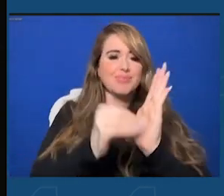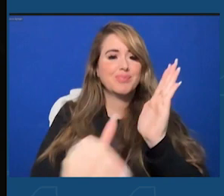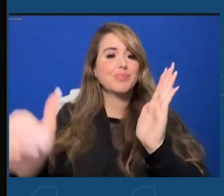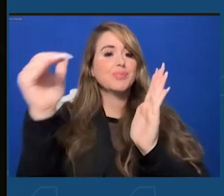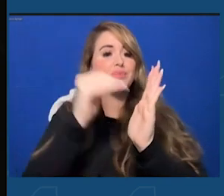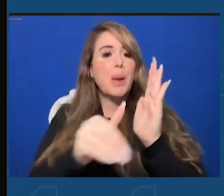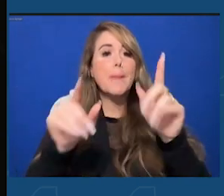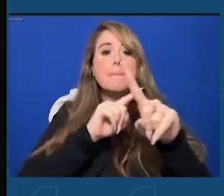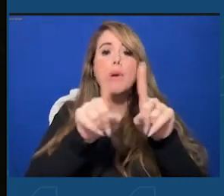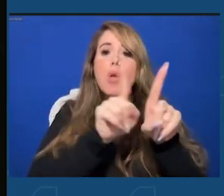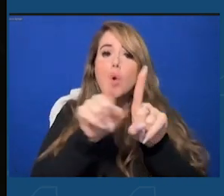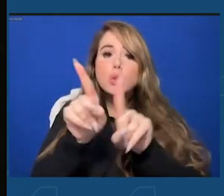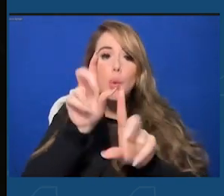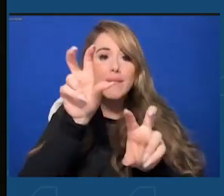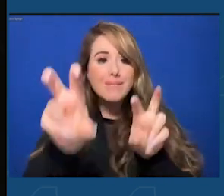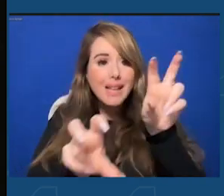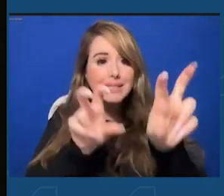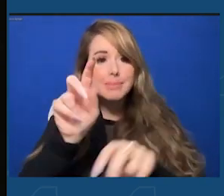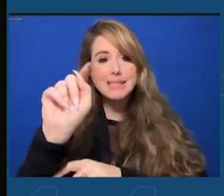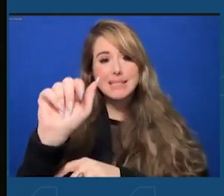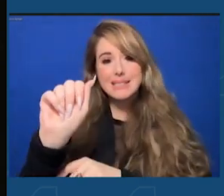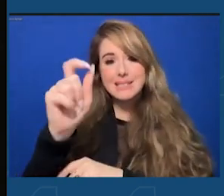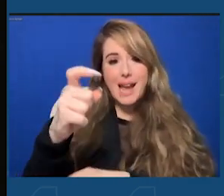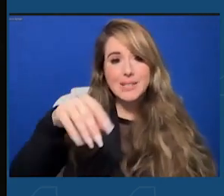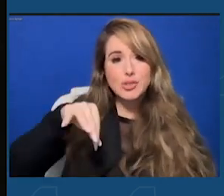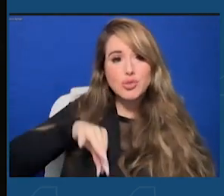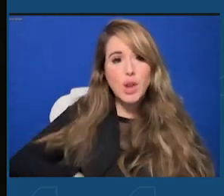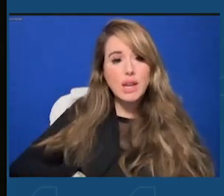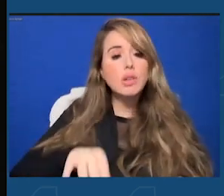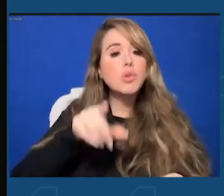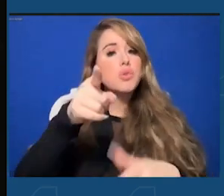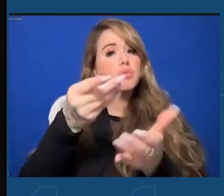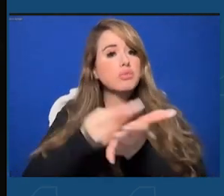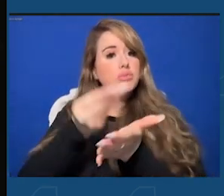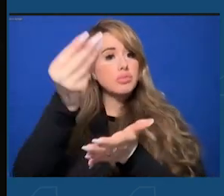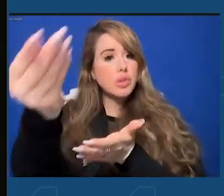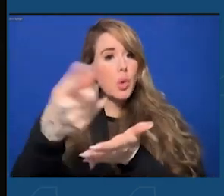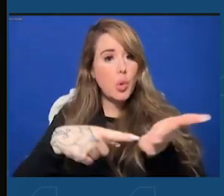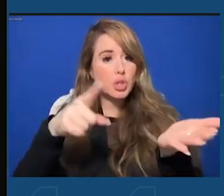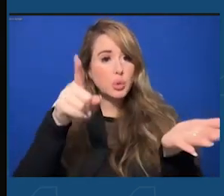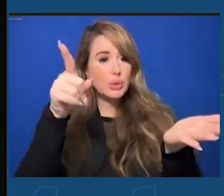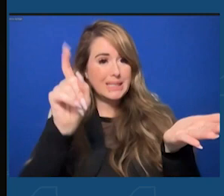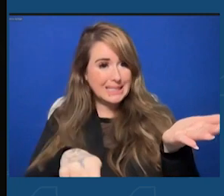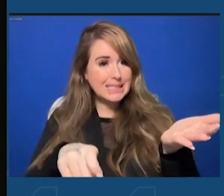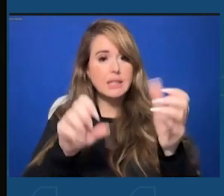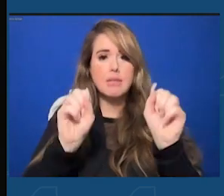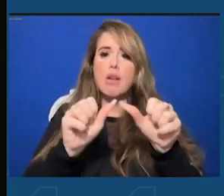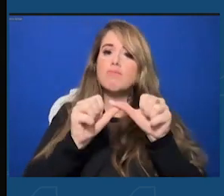investment tax credits so you can make the purchase you need to stay ahead.